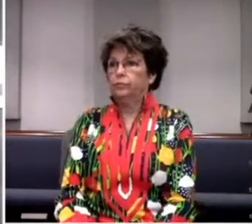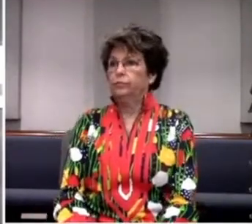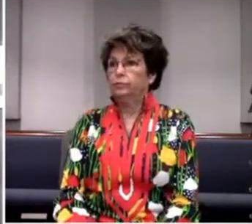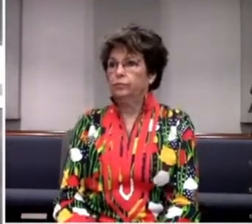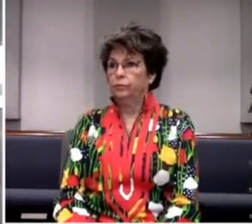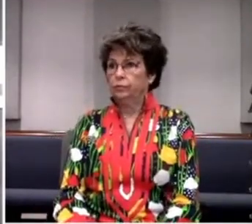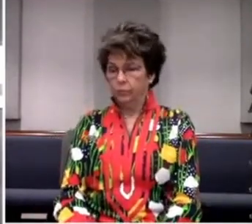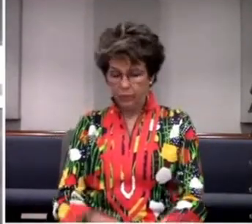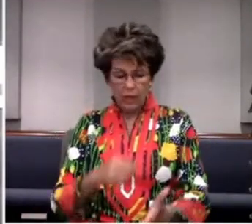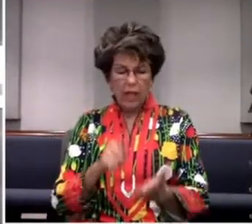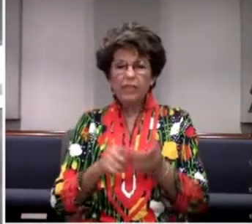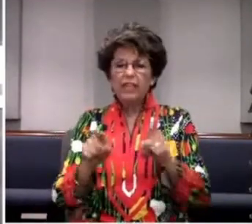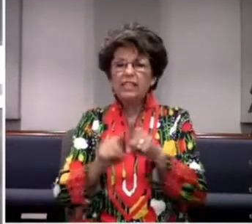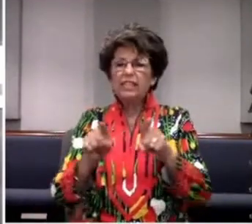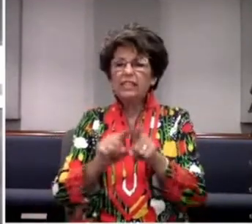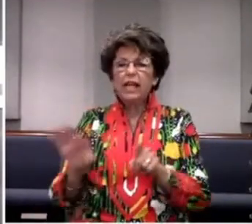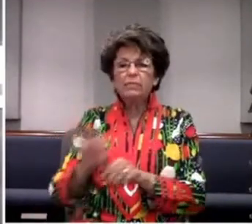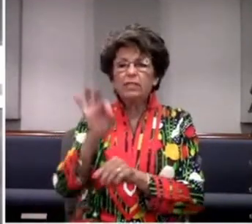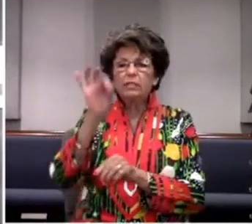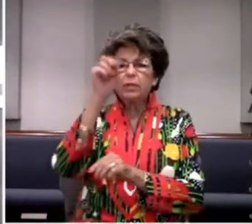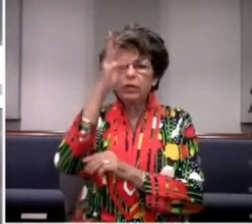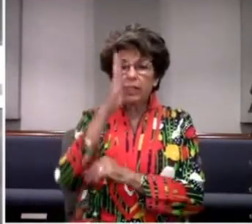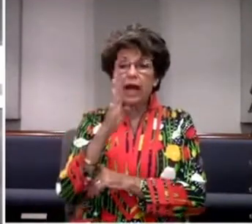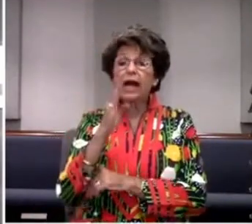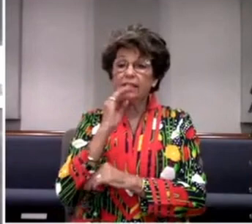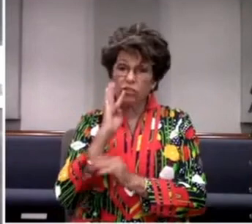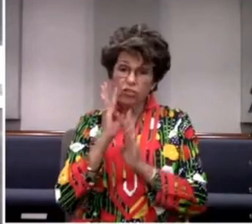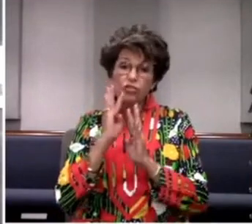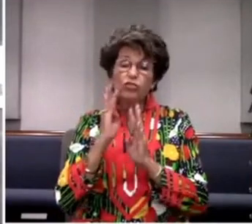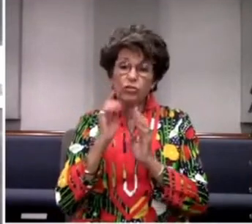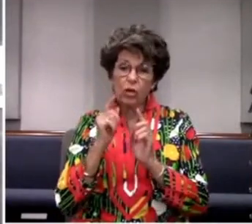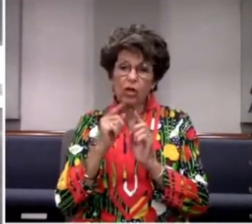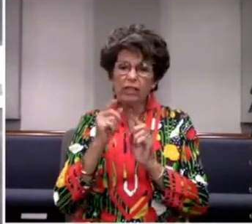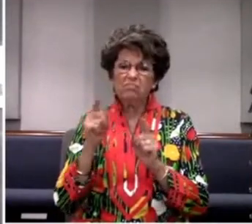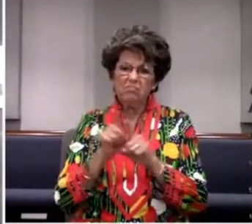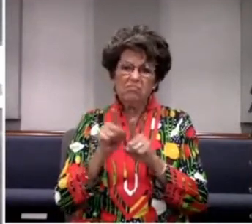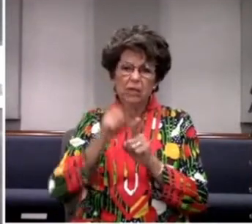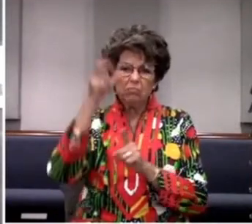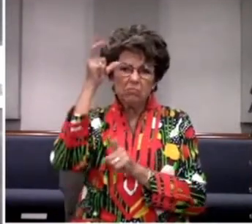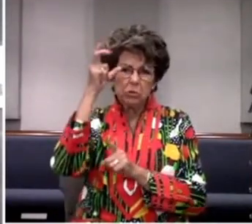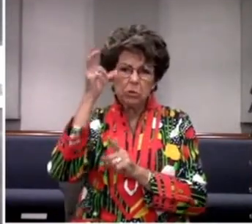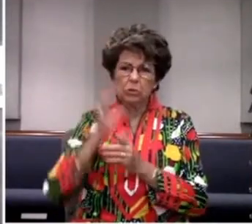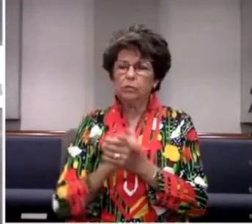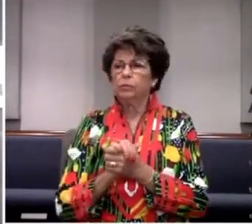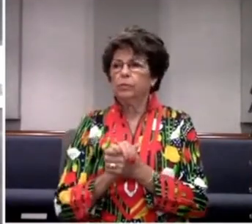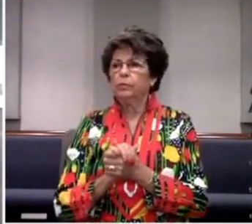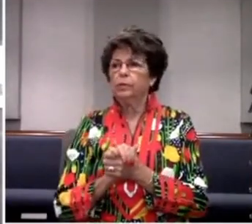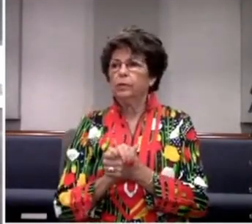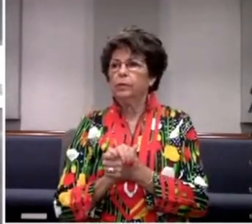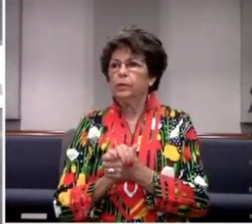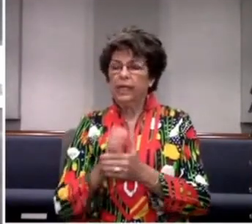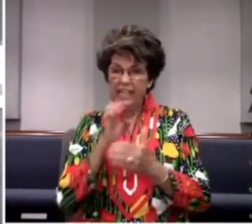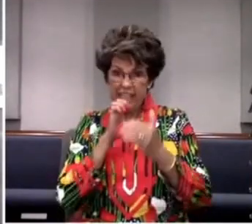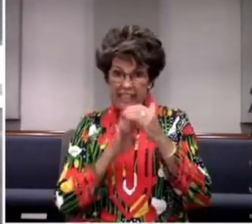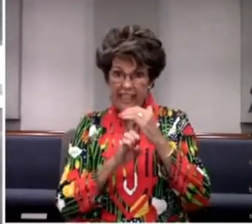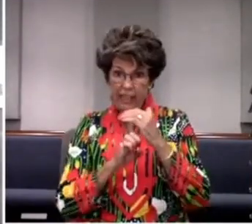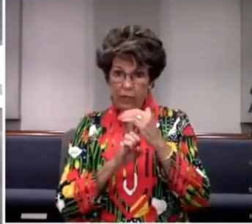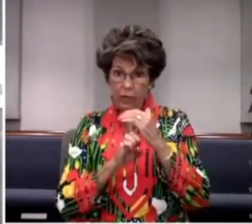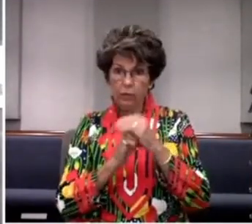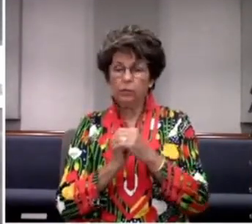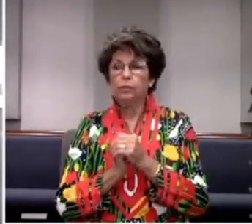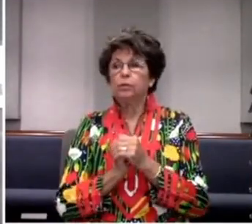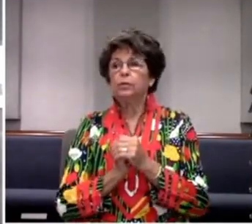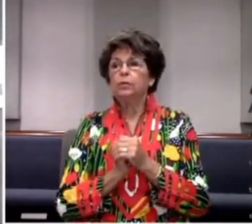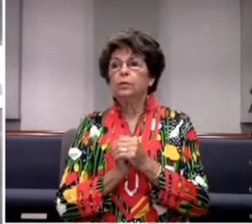This same spirit God is addressing, this same devil God is addressing in Ezekiel 28. Pick up in verse